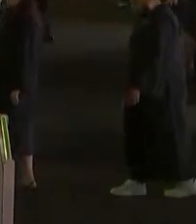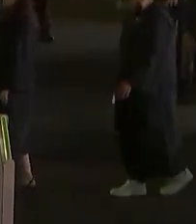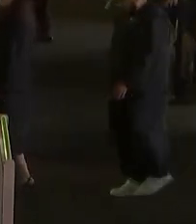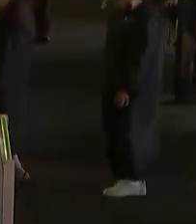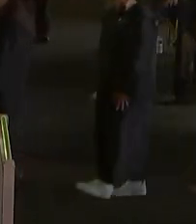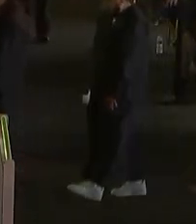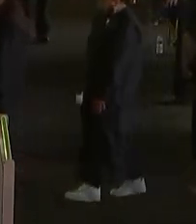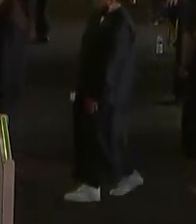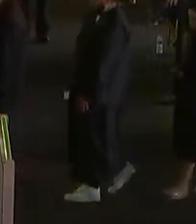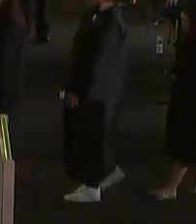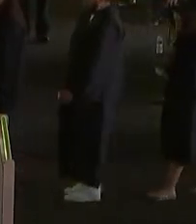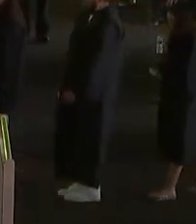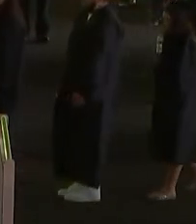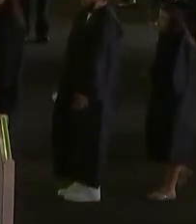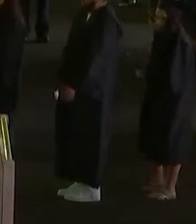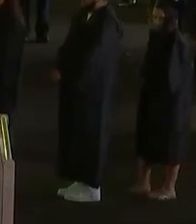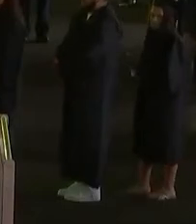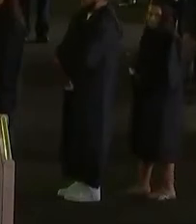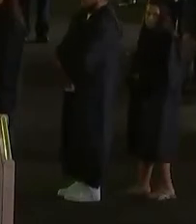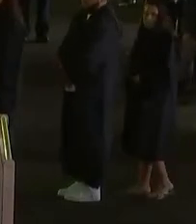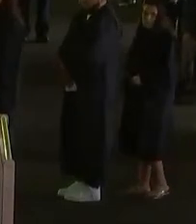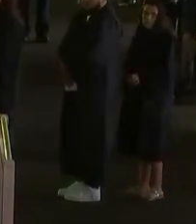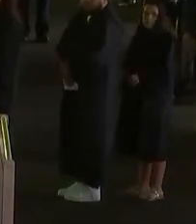Tiana Yancey.